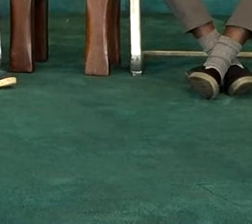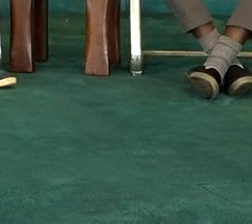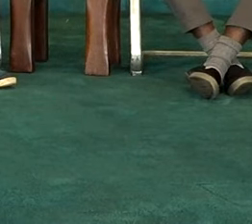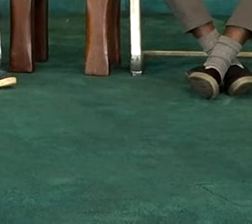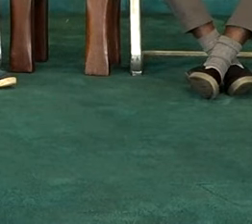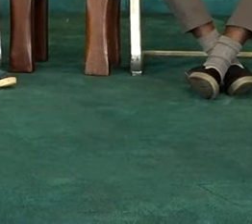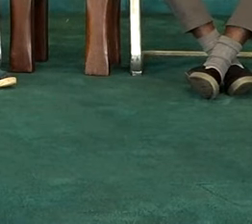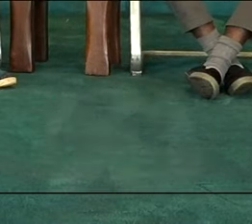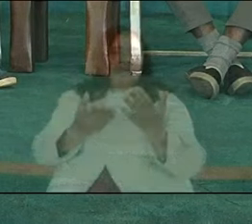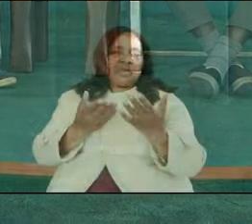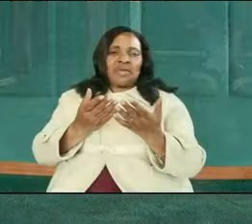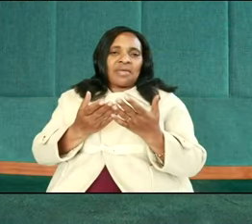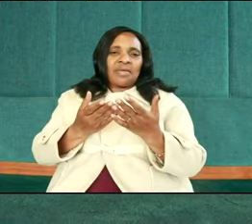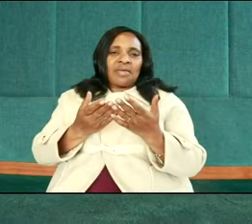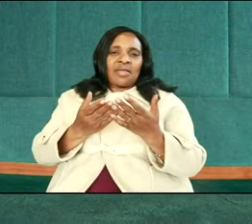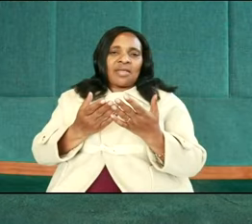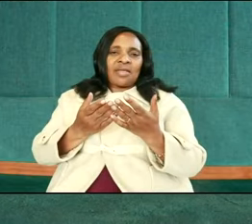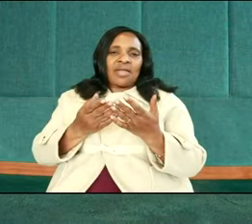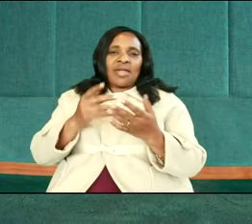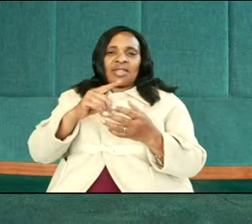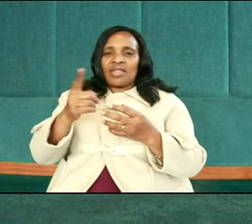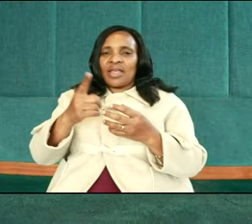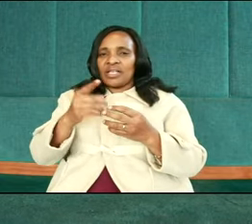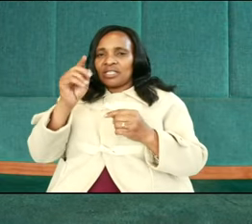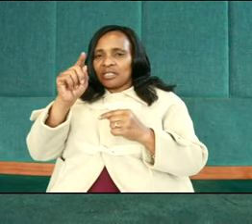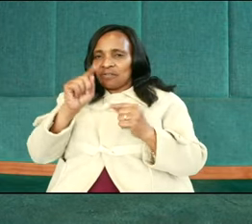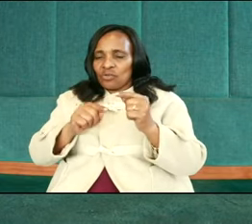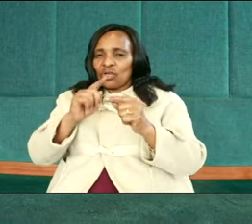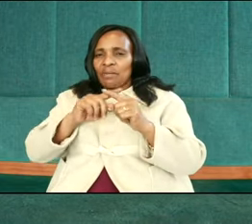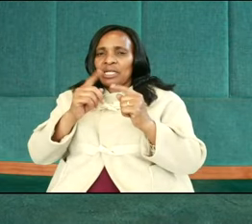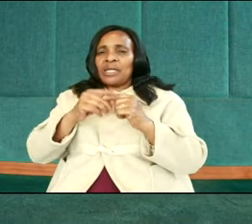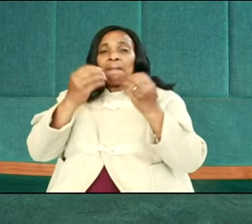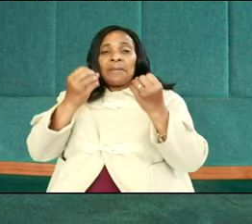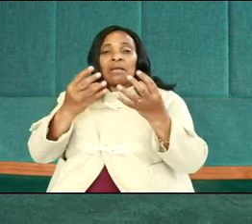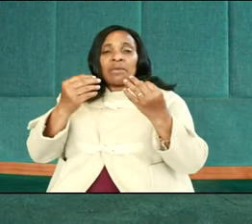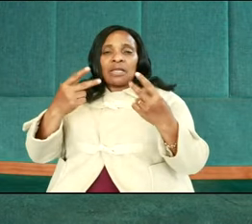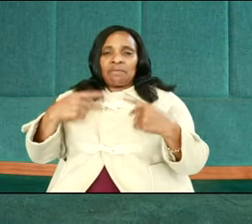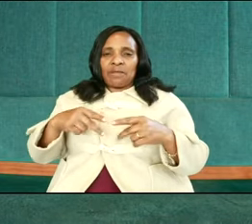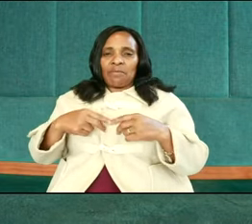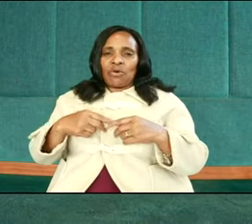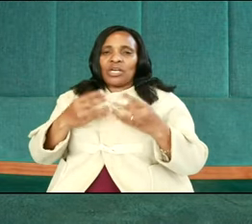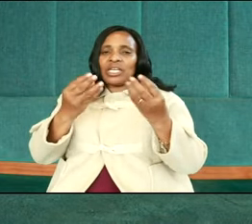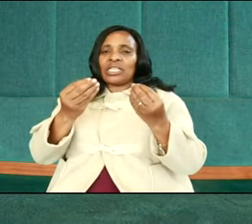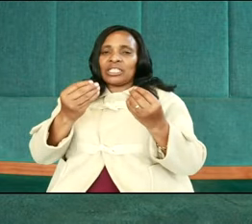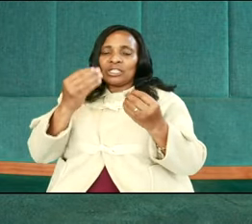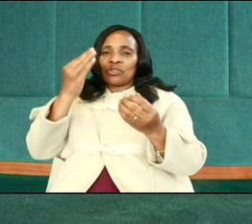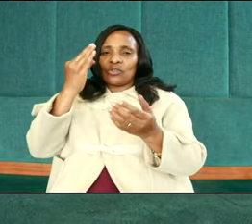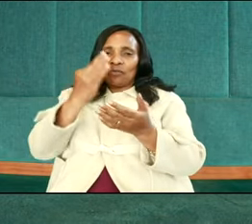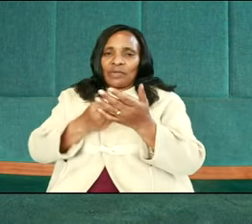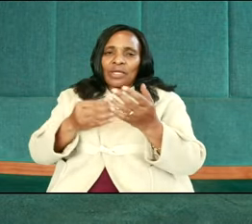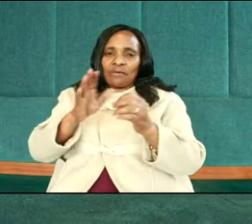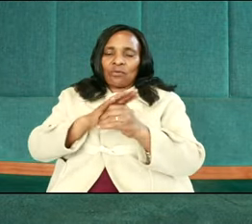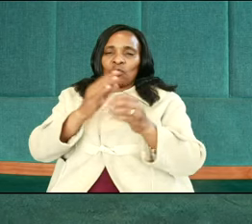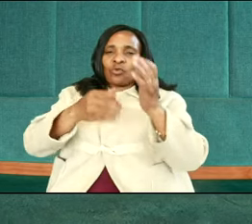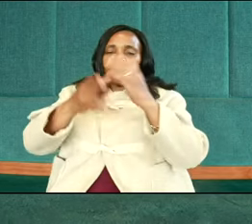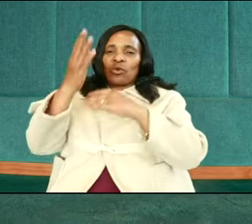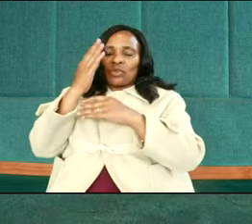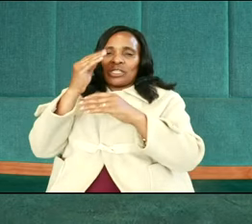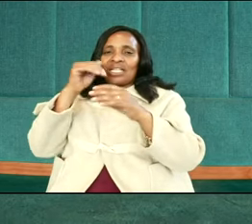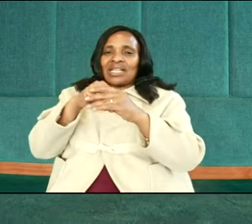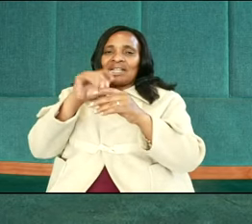either. There is no definitive answer, but I'd say for most people, it's easier to be faithful to God in